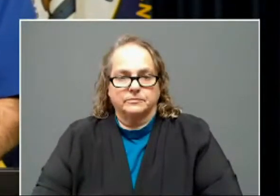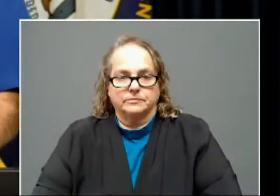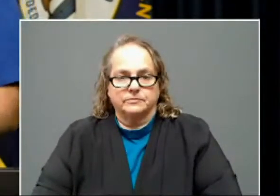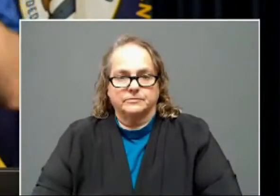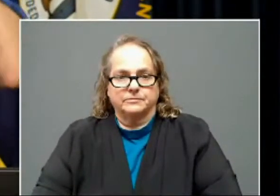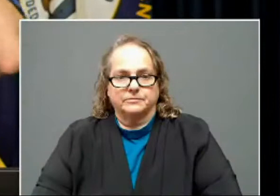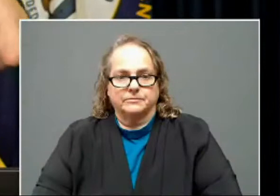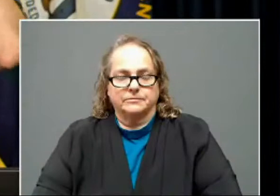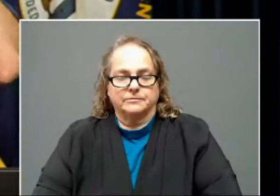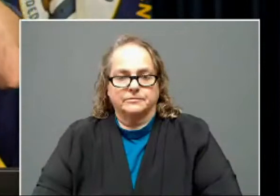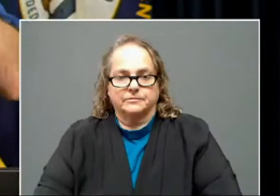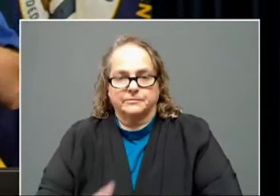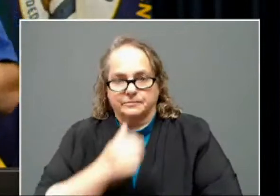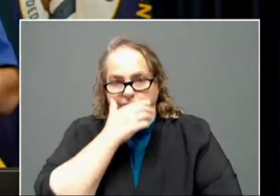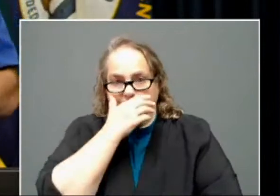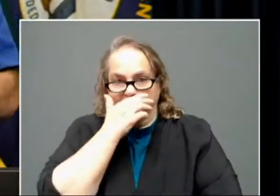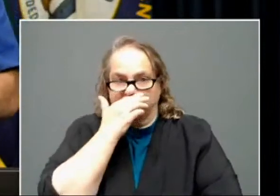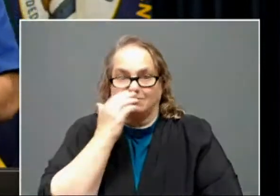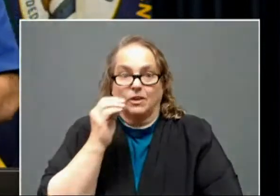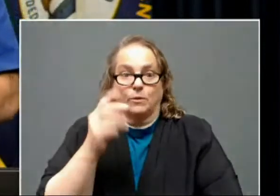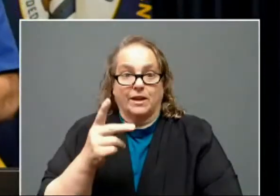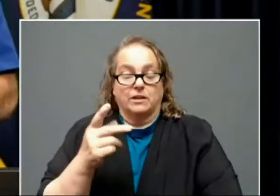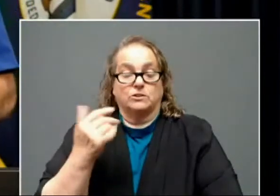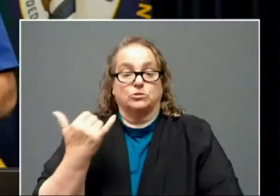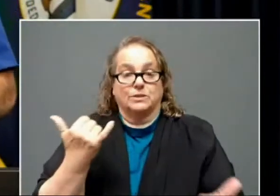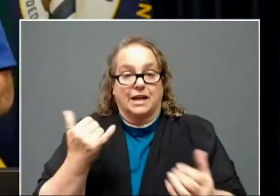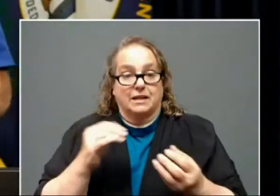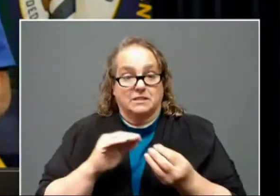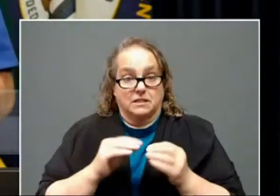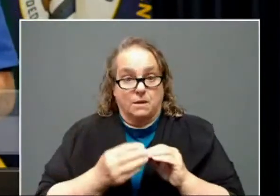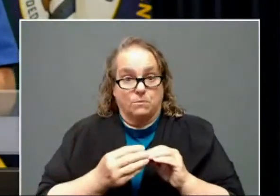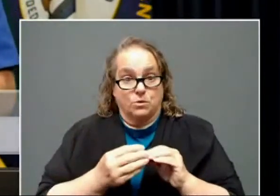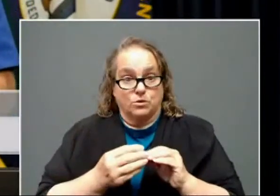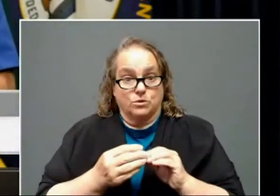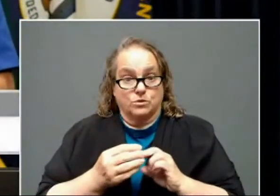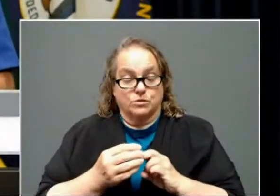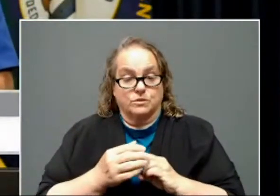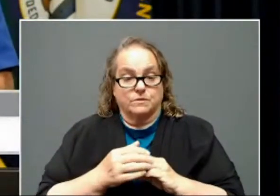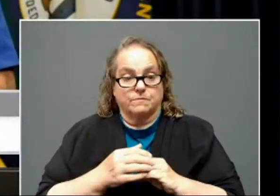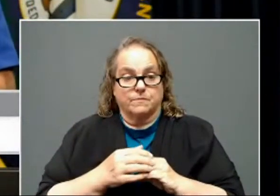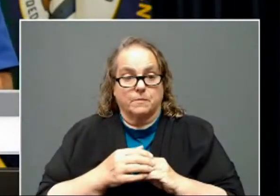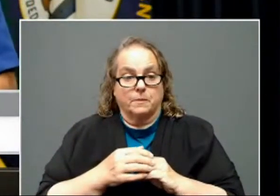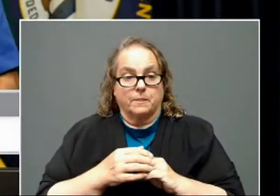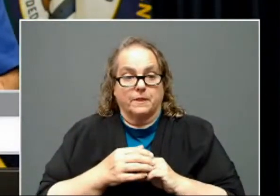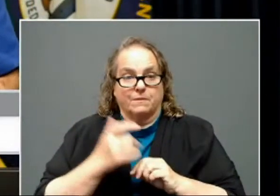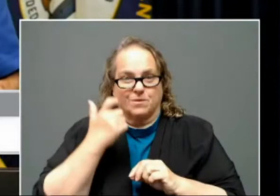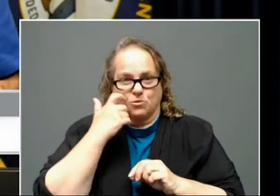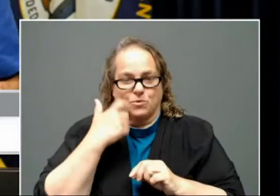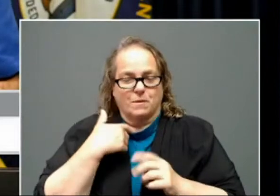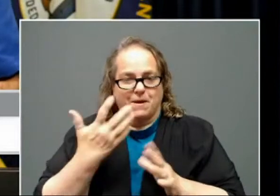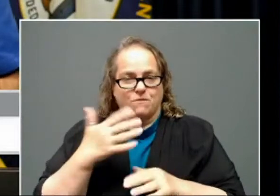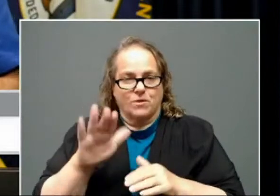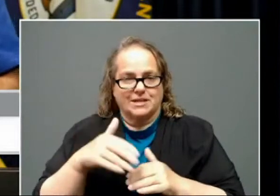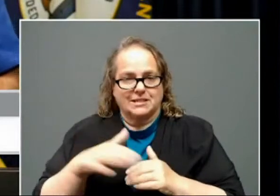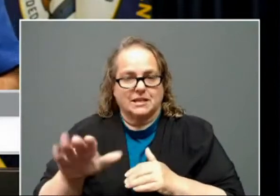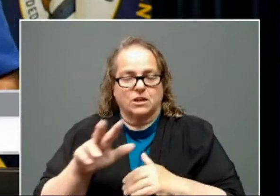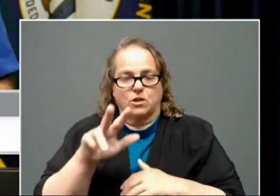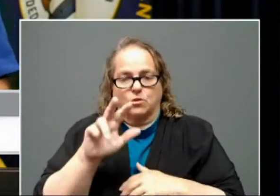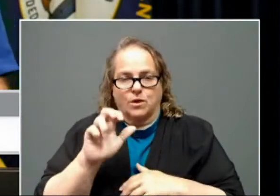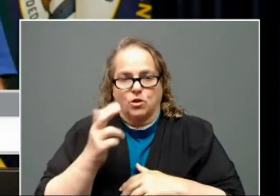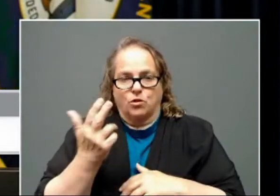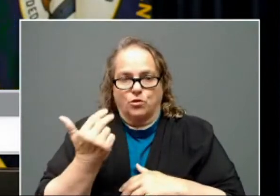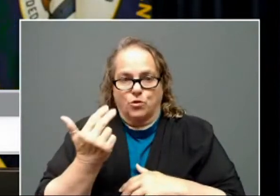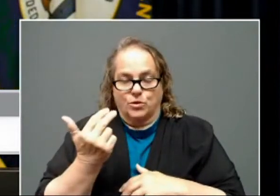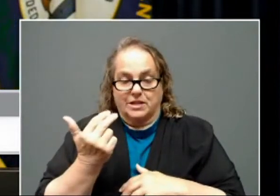All right, today's COVID numbers, which we may have sent out electronically just a few minutes ago, 313